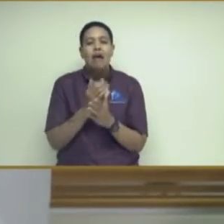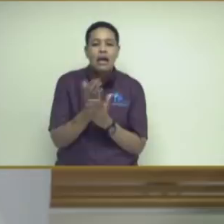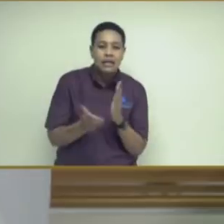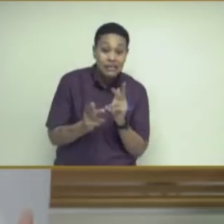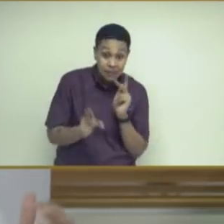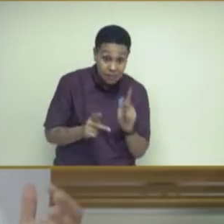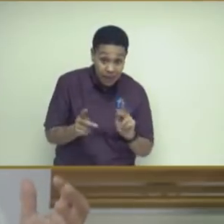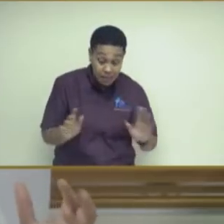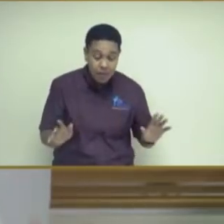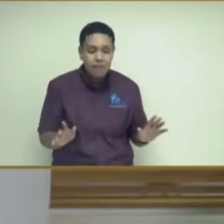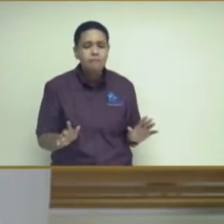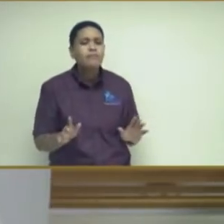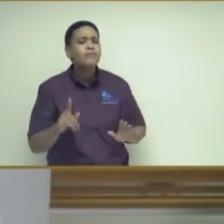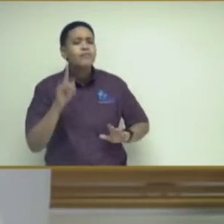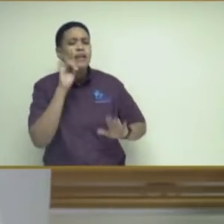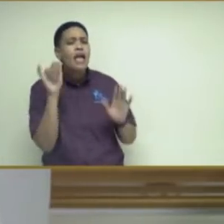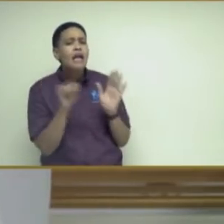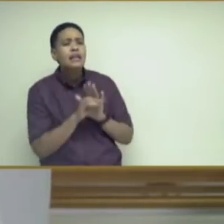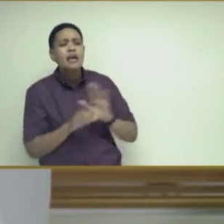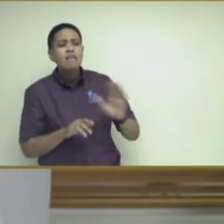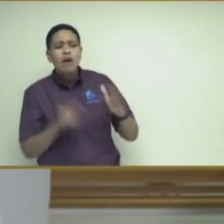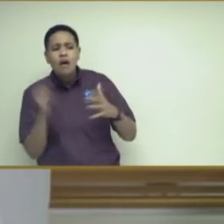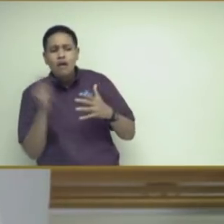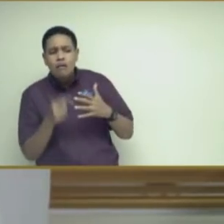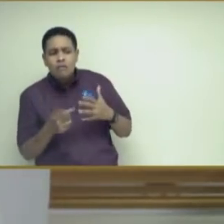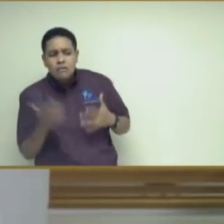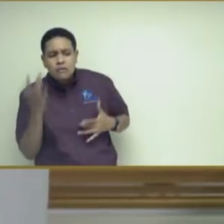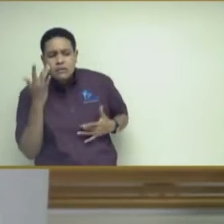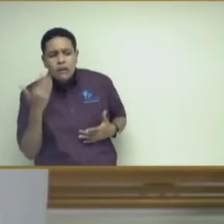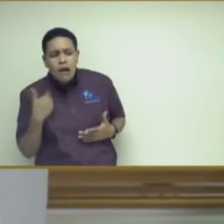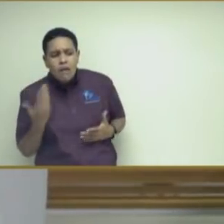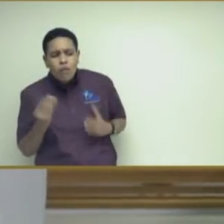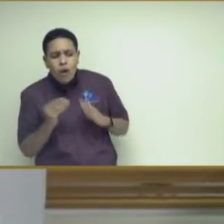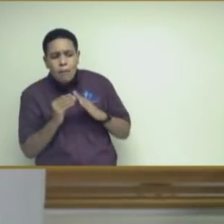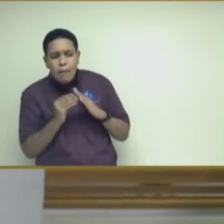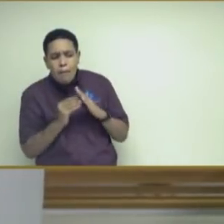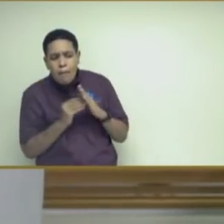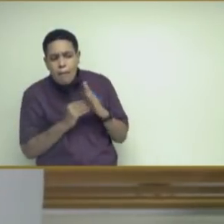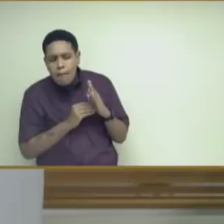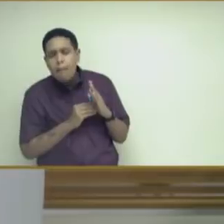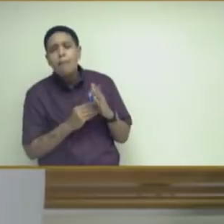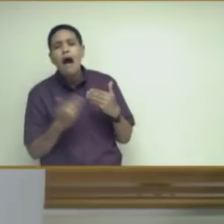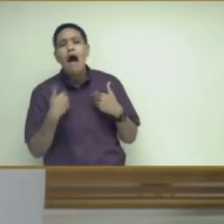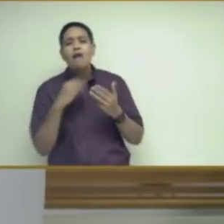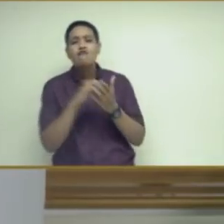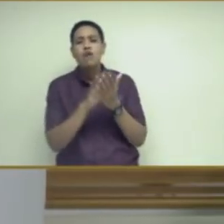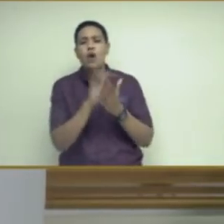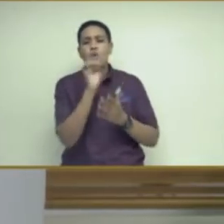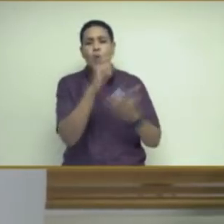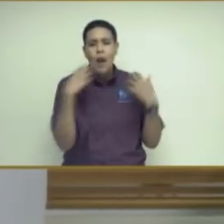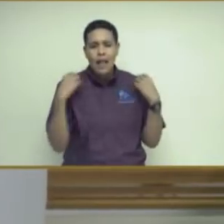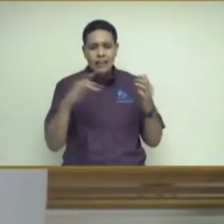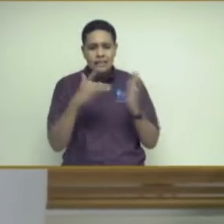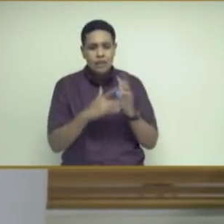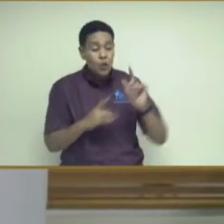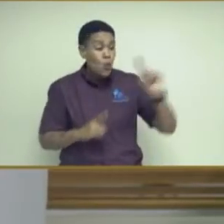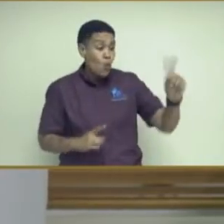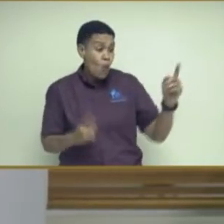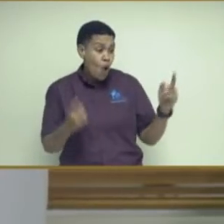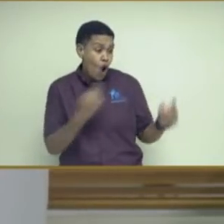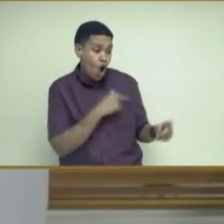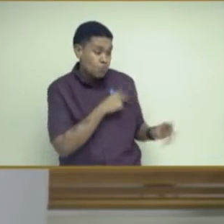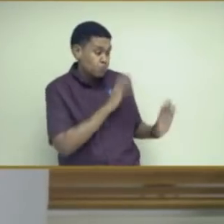persons, identify their conditions, and we have the records because they go to the health centers, they go to the hospitals, and